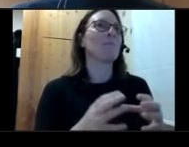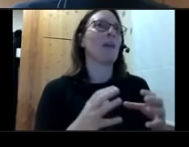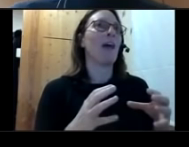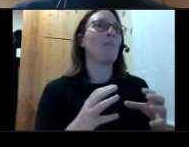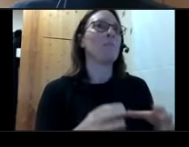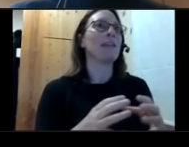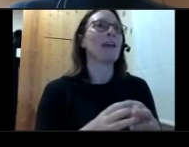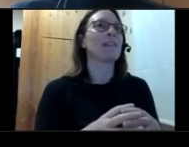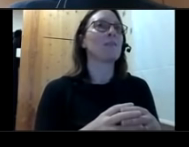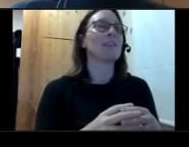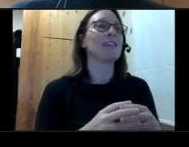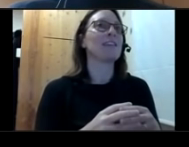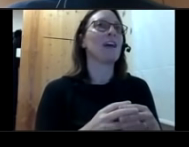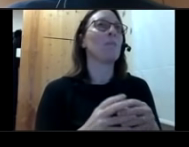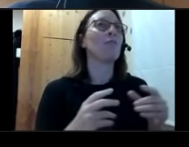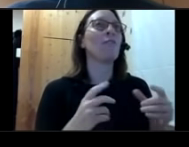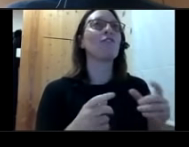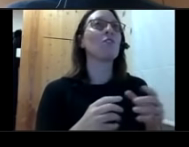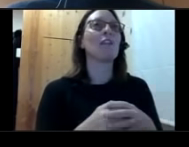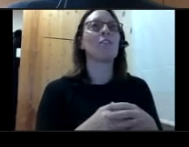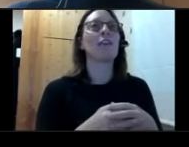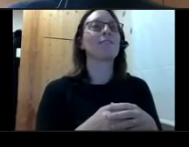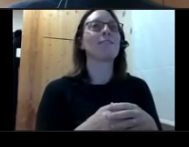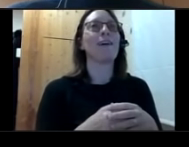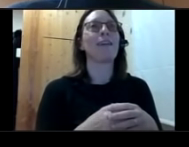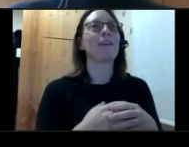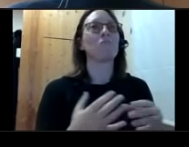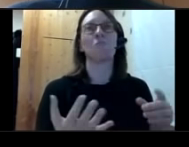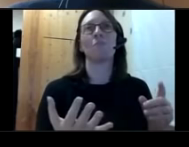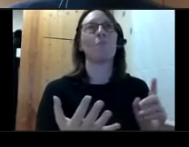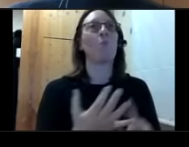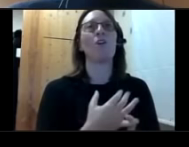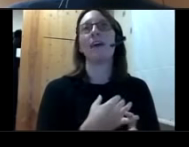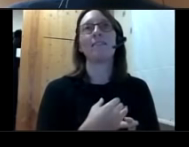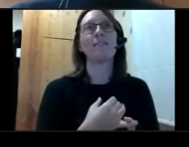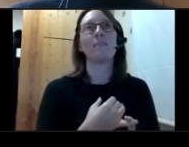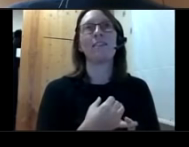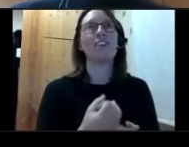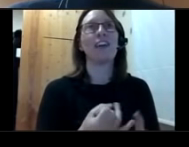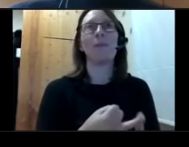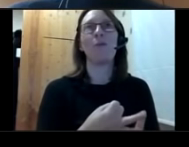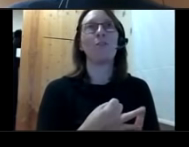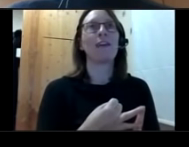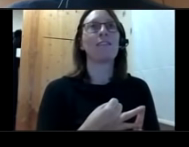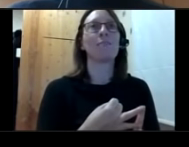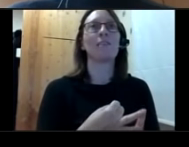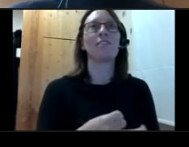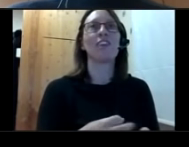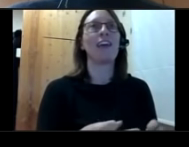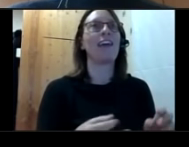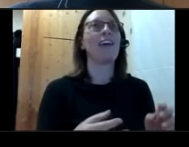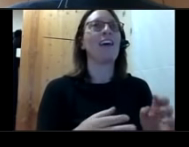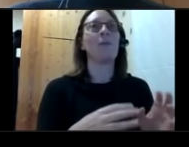time. Embedding accessibility takes time. But there are a few little things like Word accessibility checker, PowerPoint